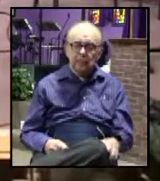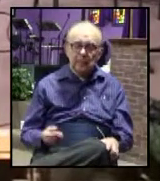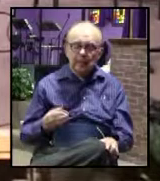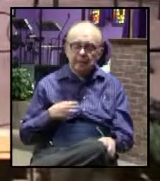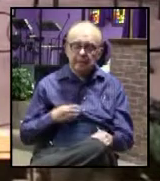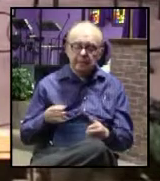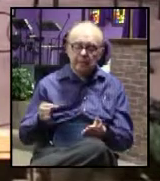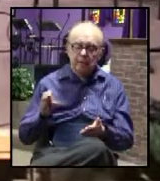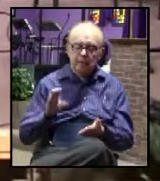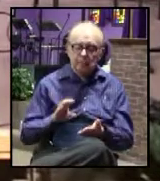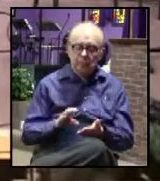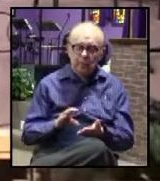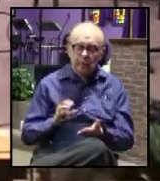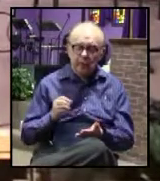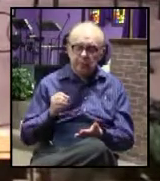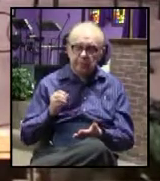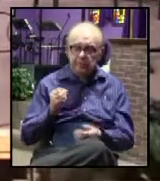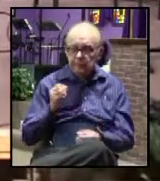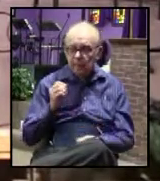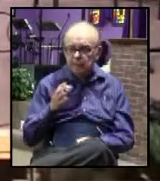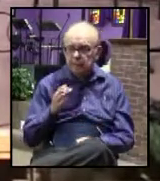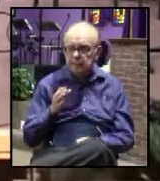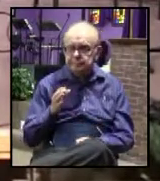I'm pouring out to you, Father.